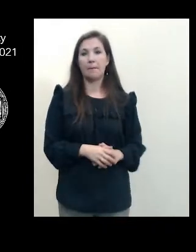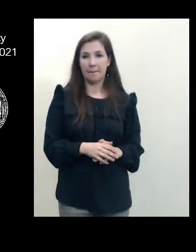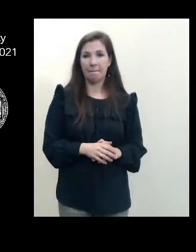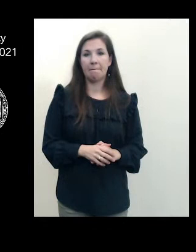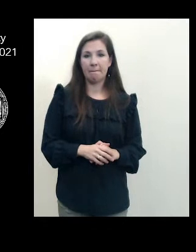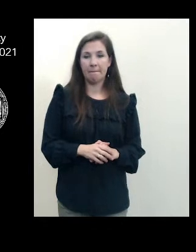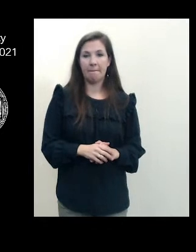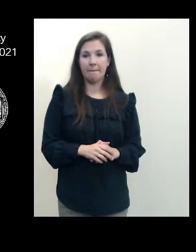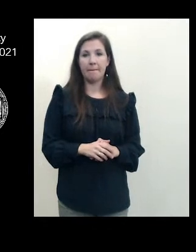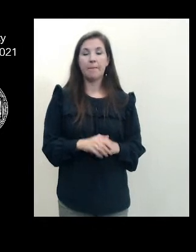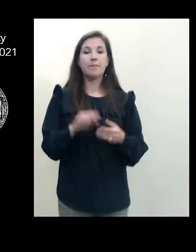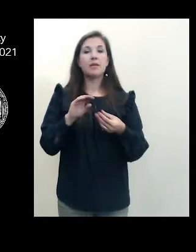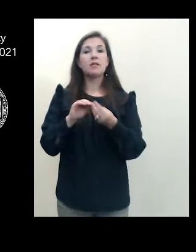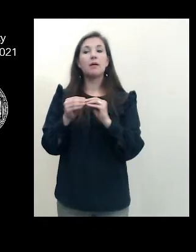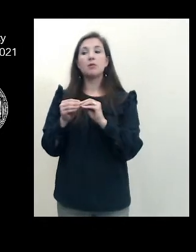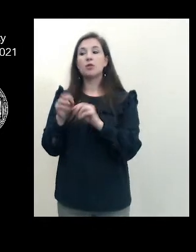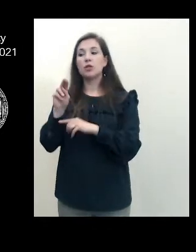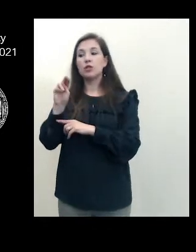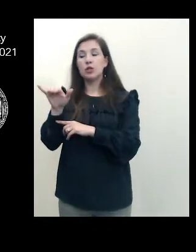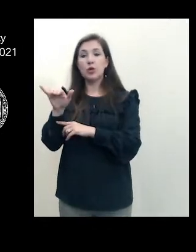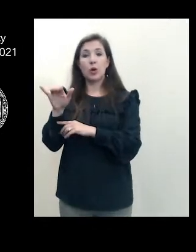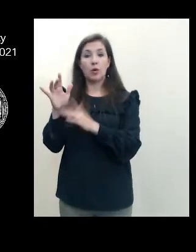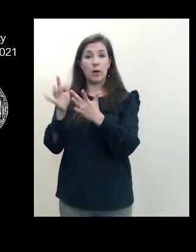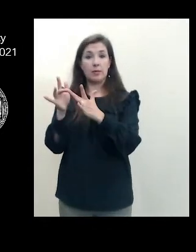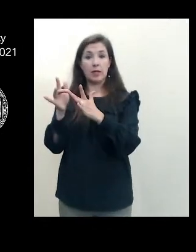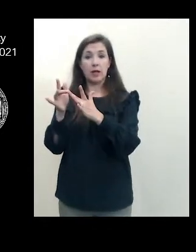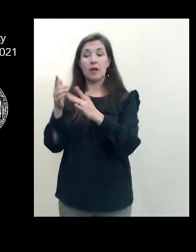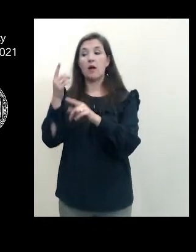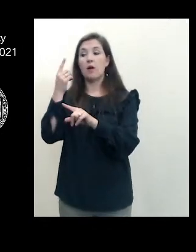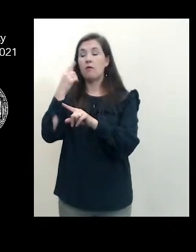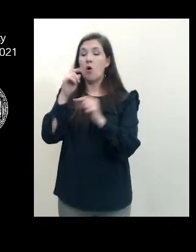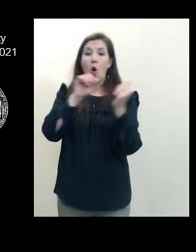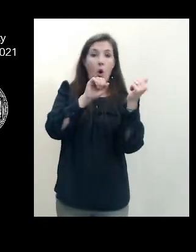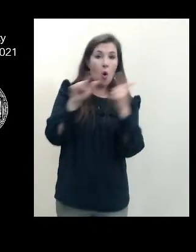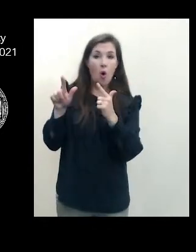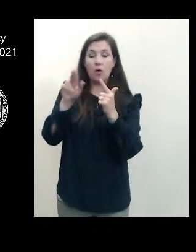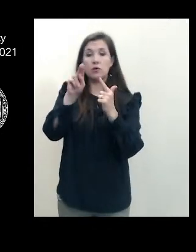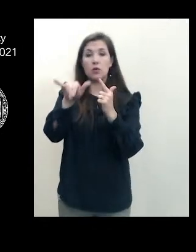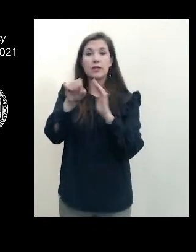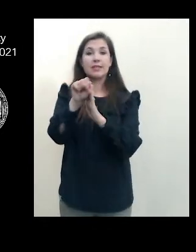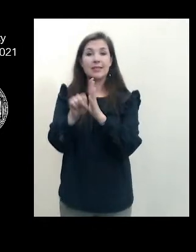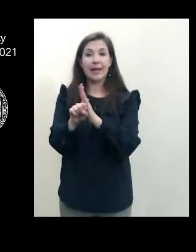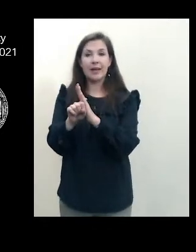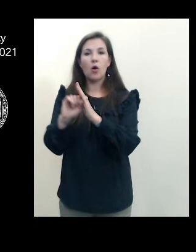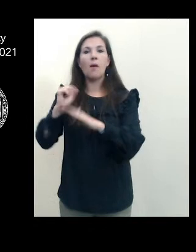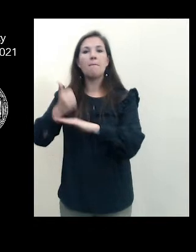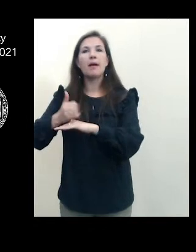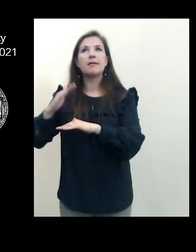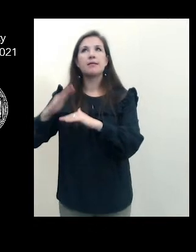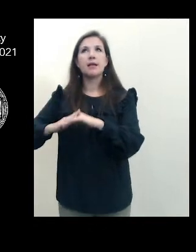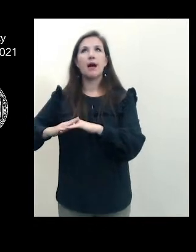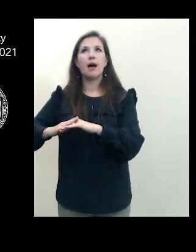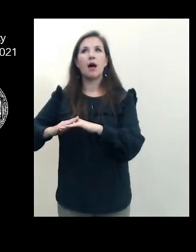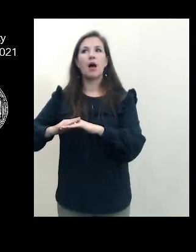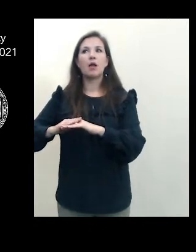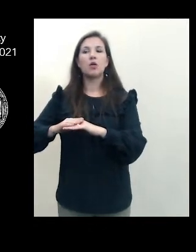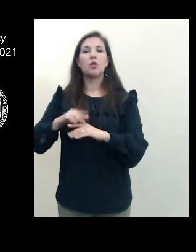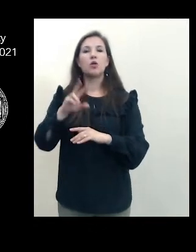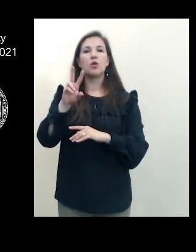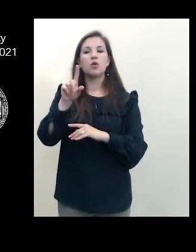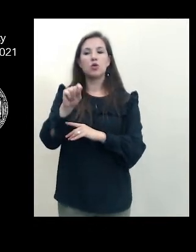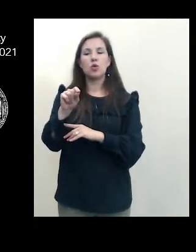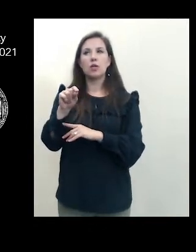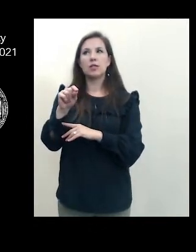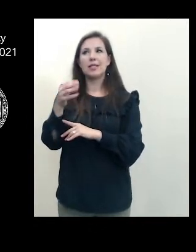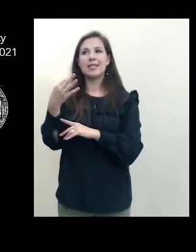The numbers that you find on the New York site for all of New York State are based off of the